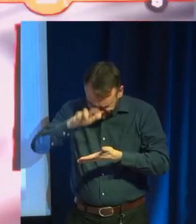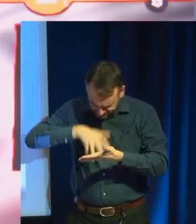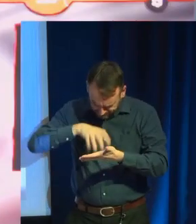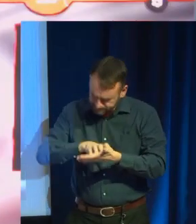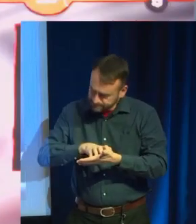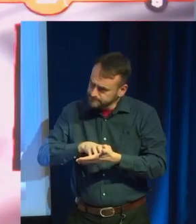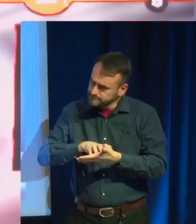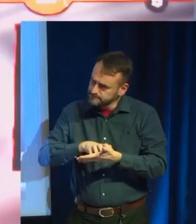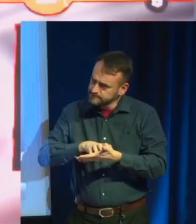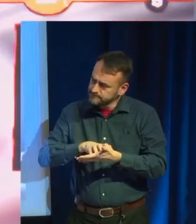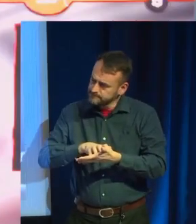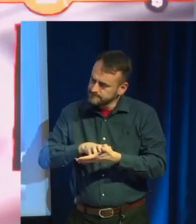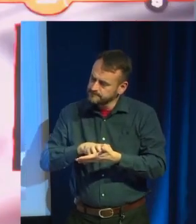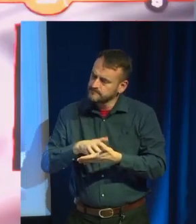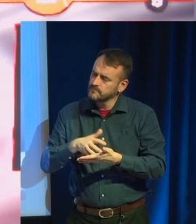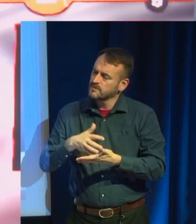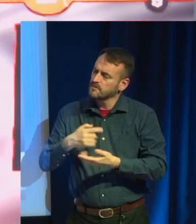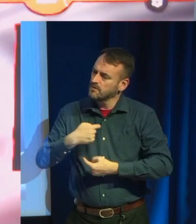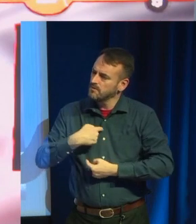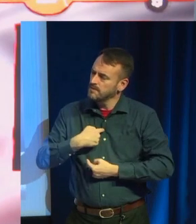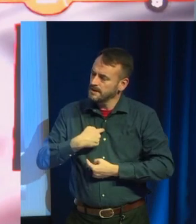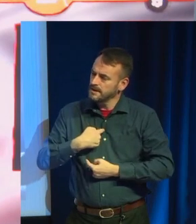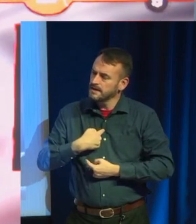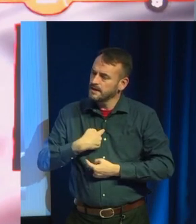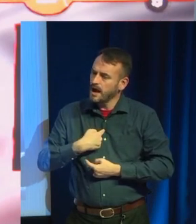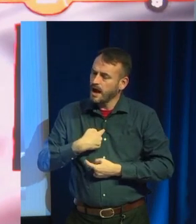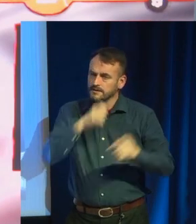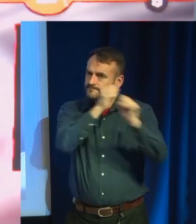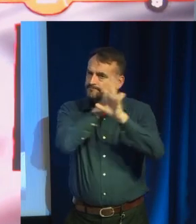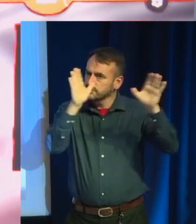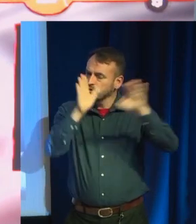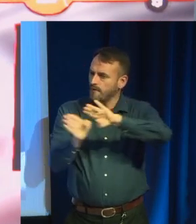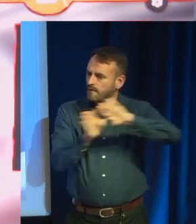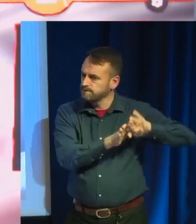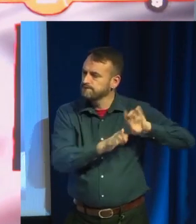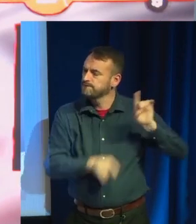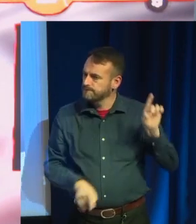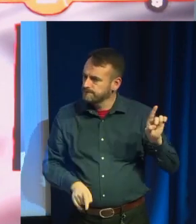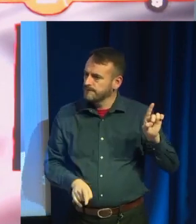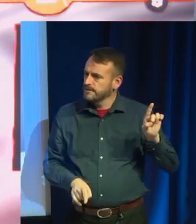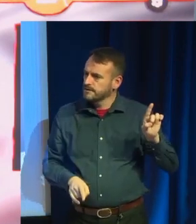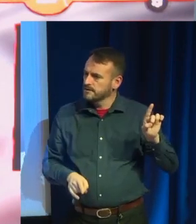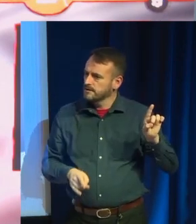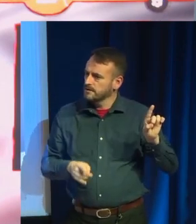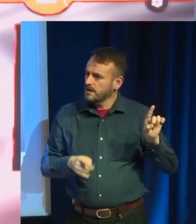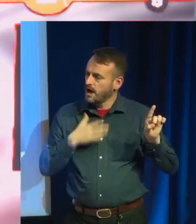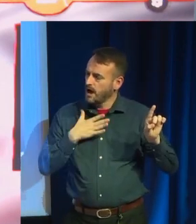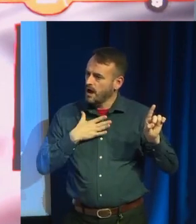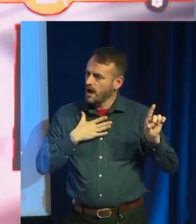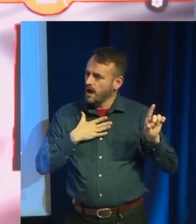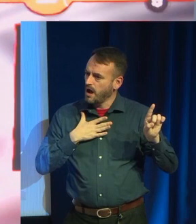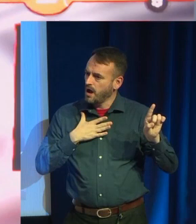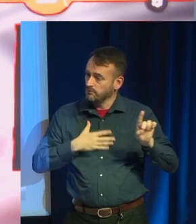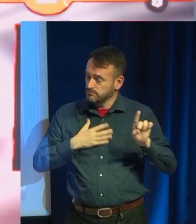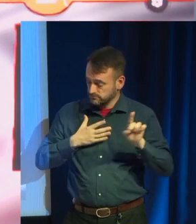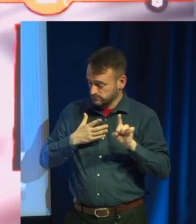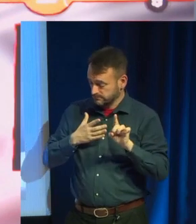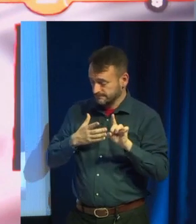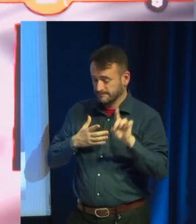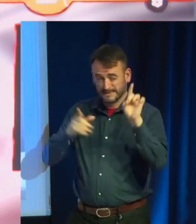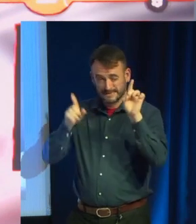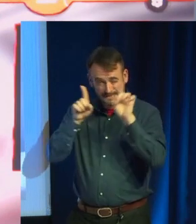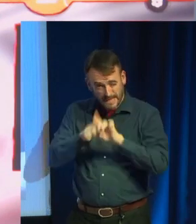I actively tried not to do that because I really wanted to mimic, as a writer, what our